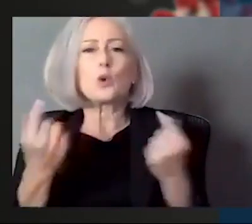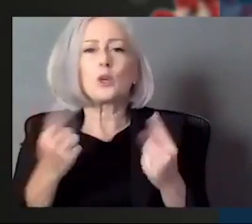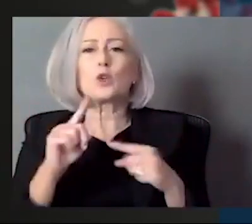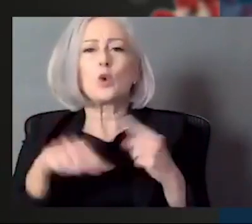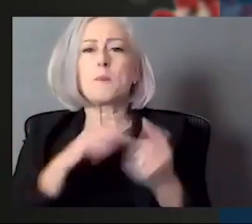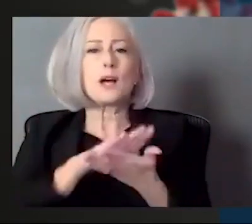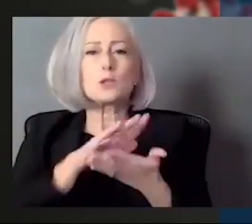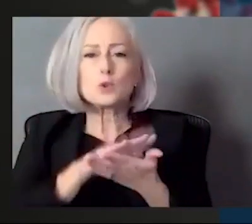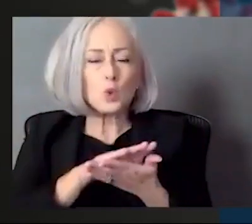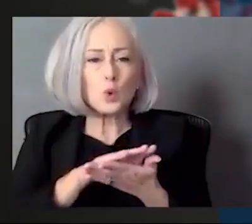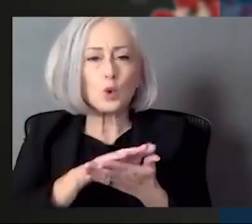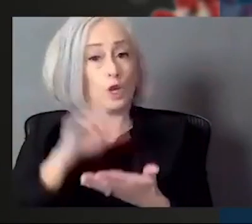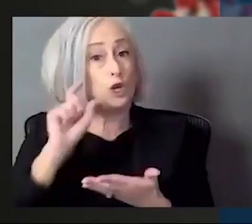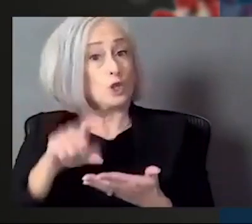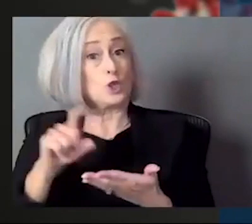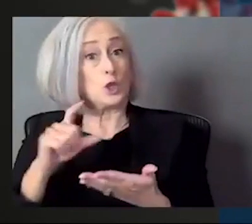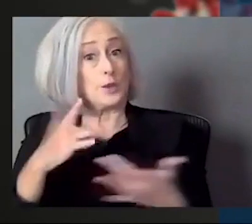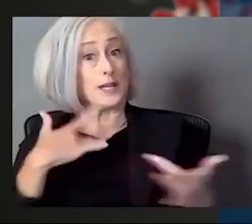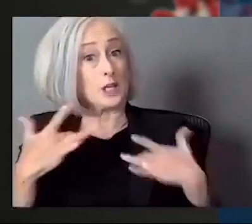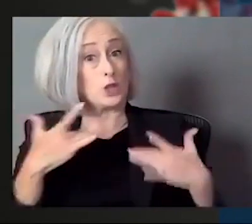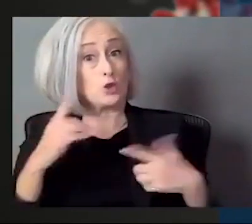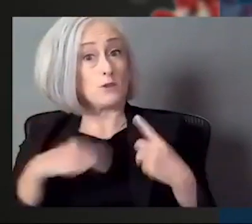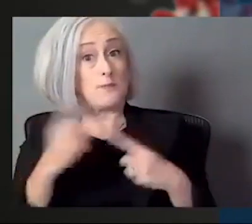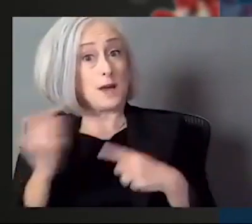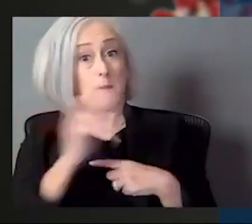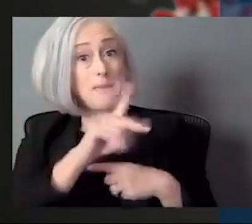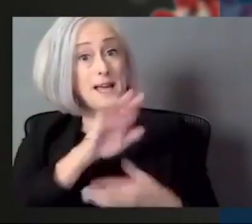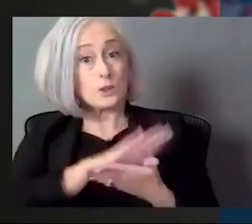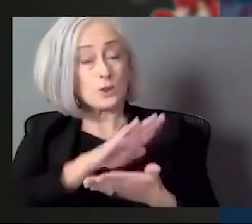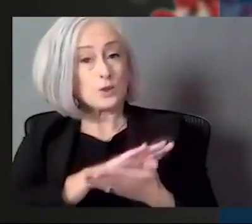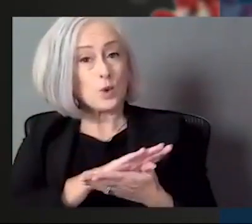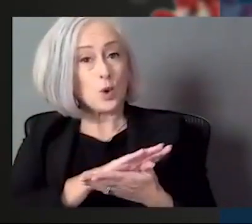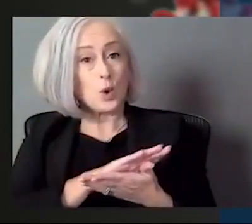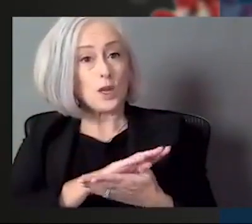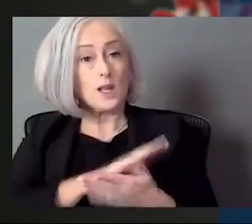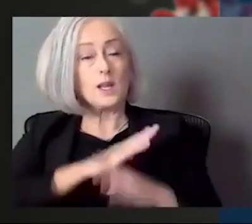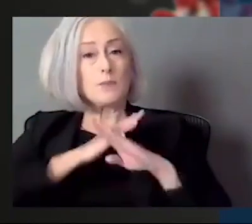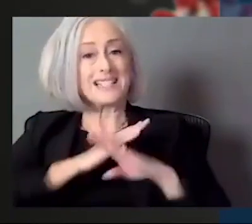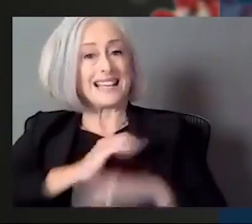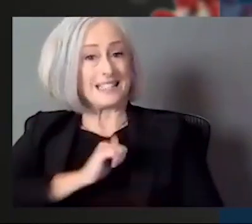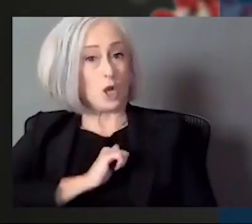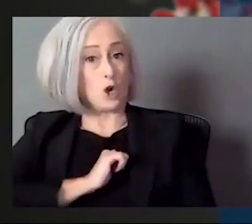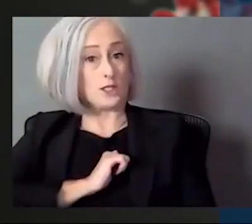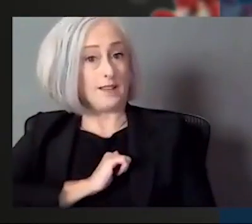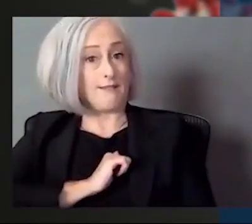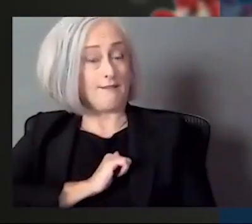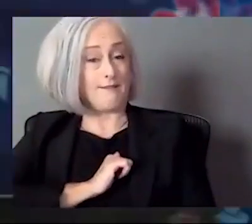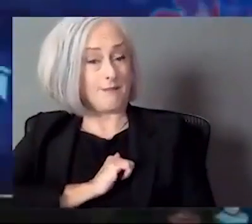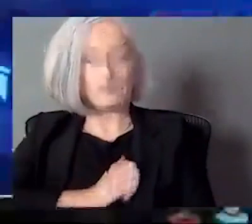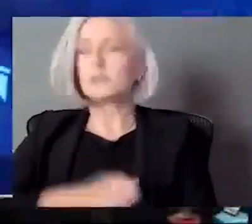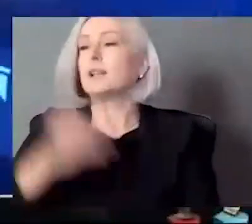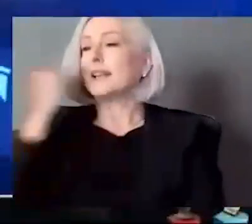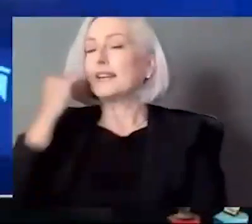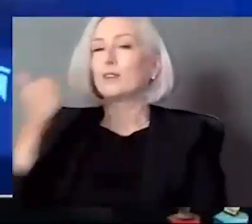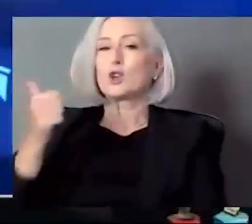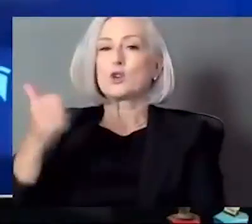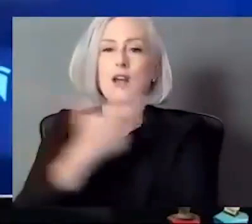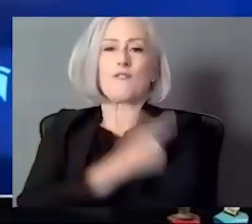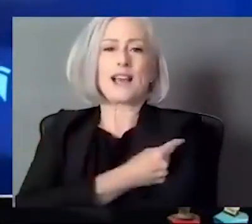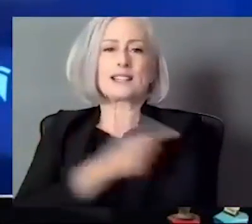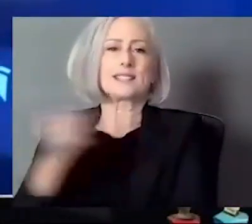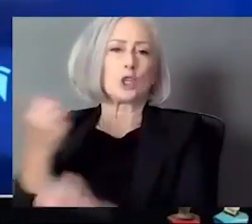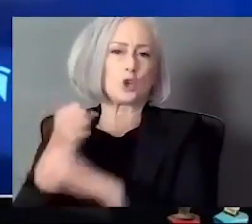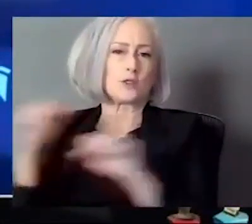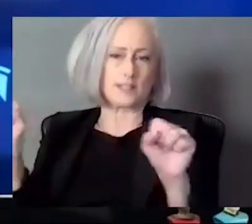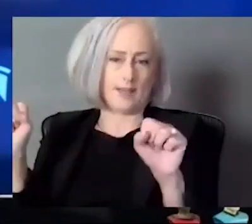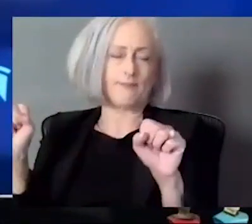Should we be concerned about that as parents, protecting ourselves? I think if you're vaccinated, you're safe. I think that's clear that